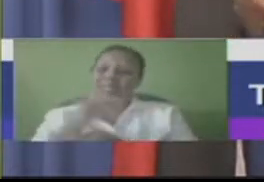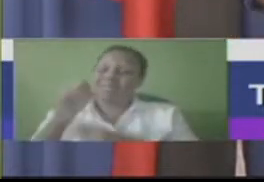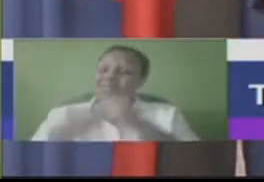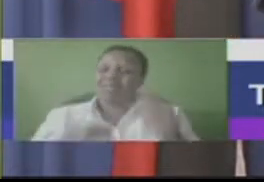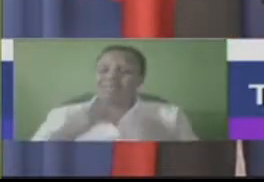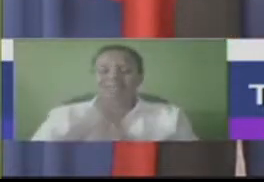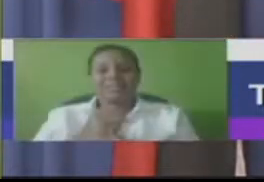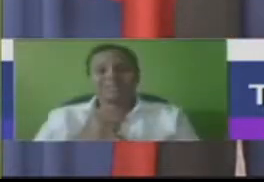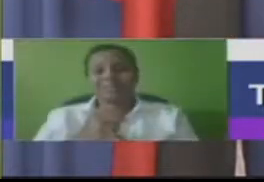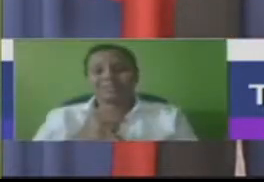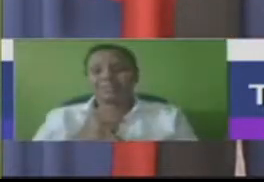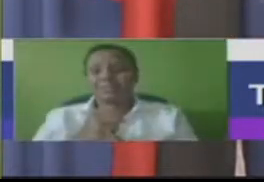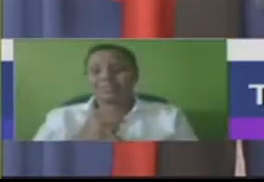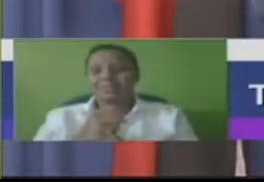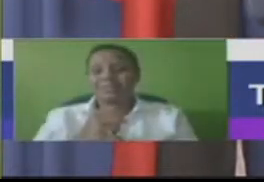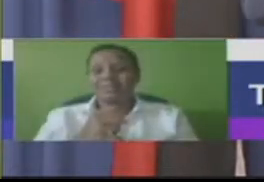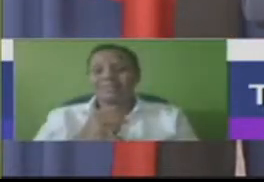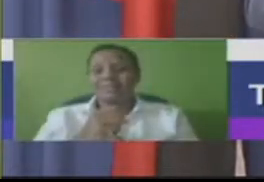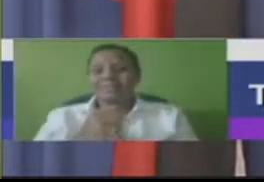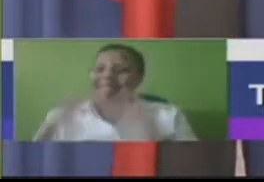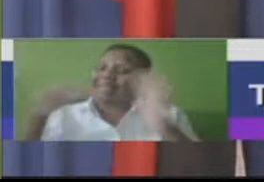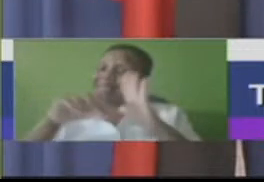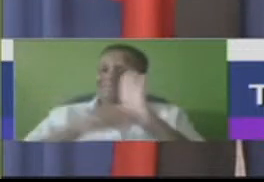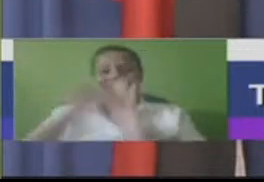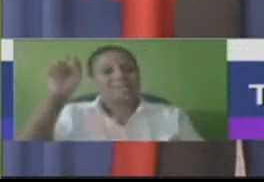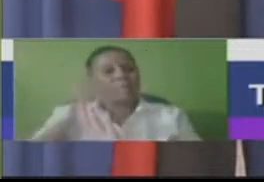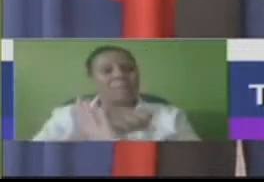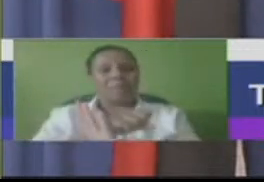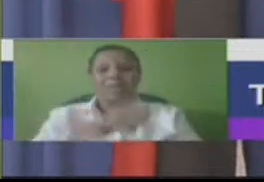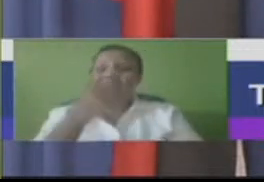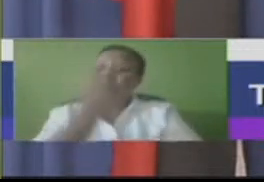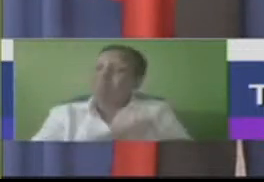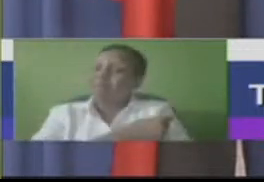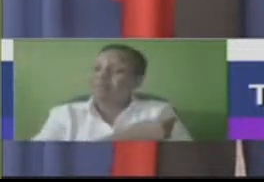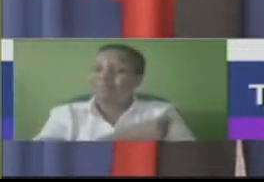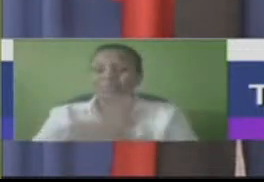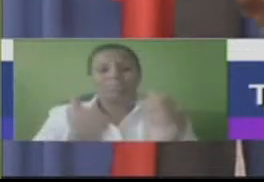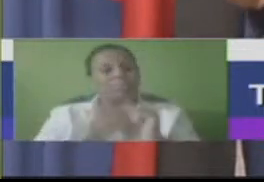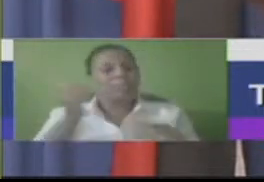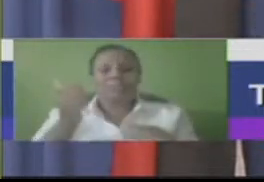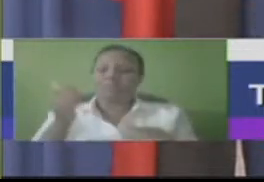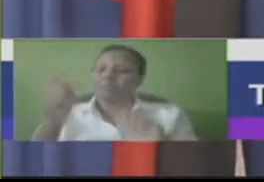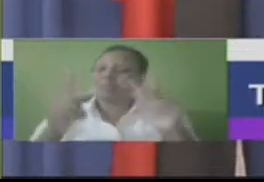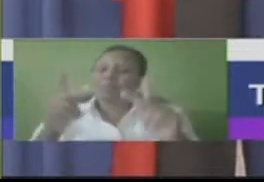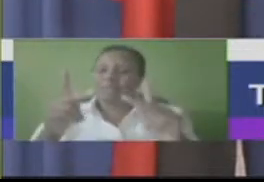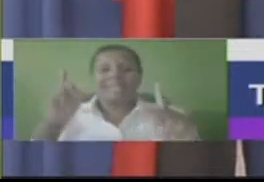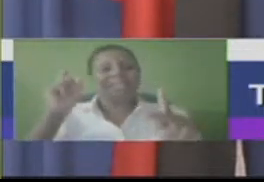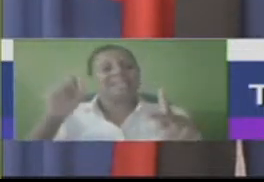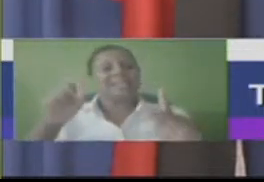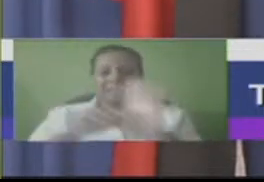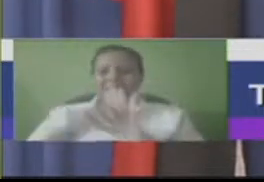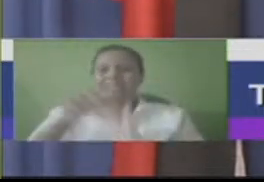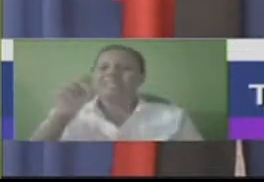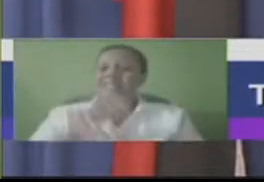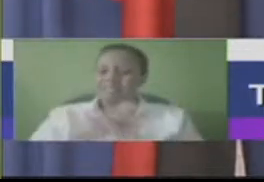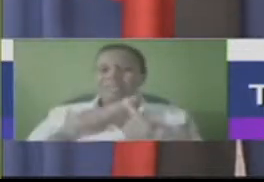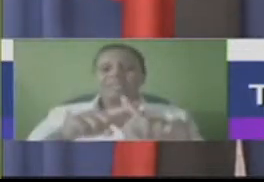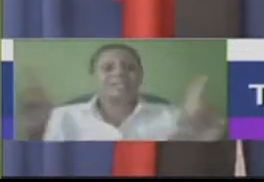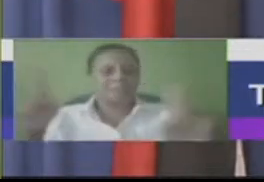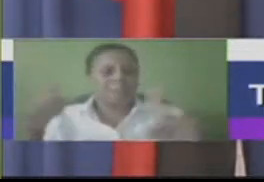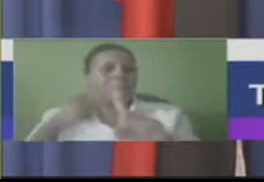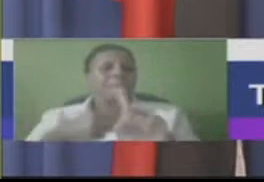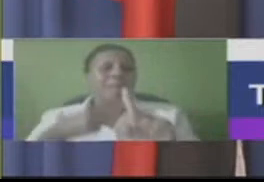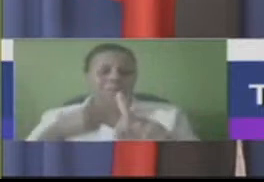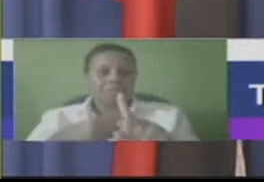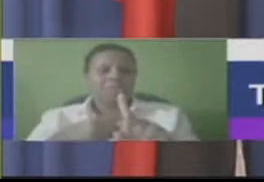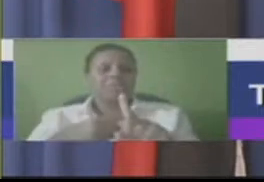have gone a long way. So September should be quite a different month, and certainly very different to April and May